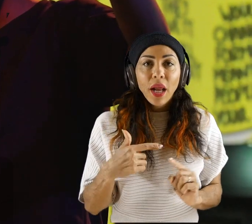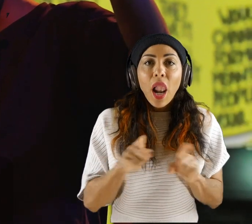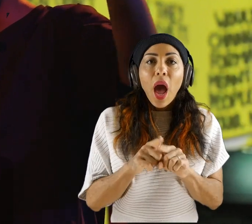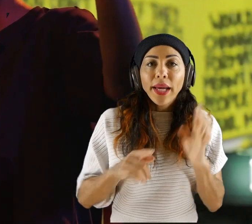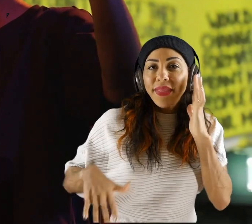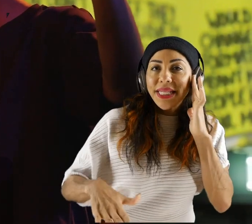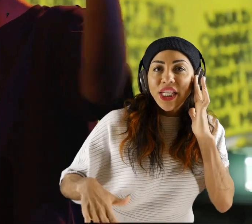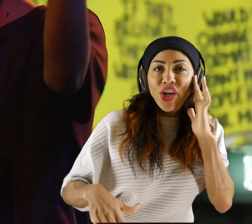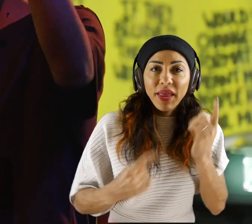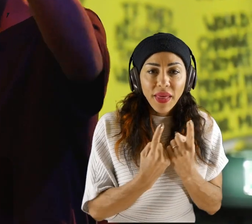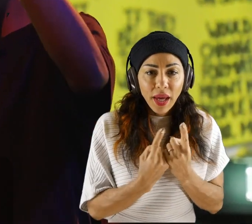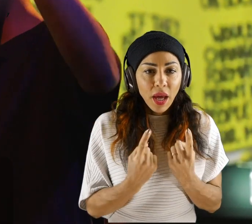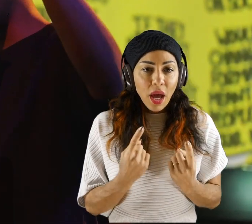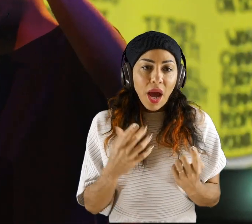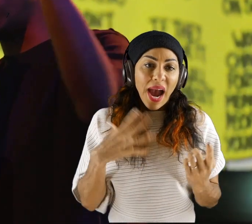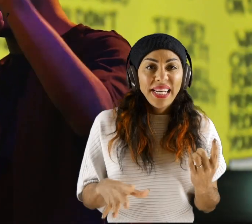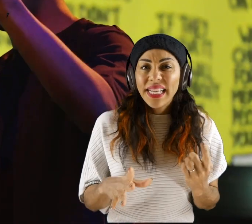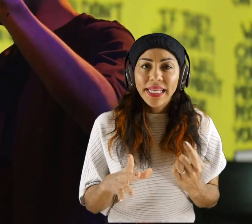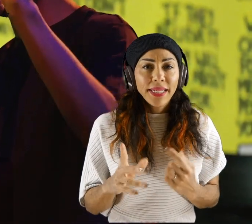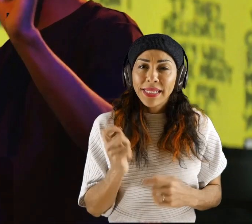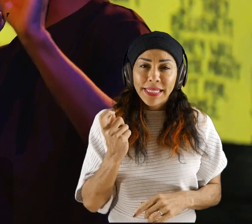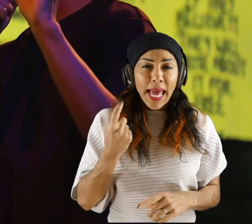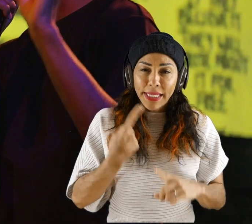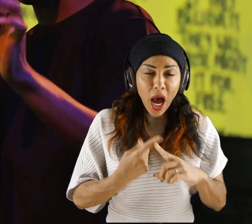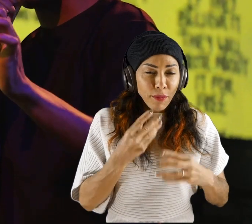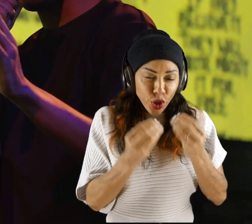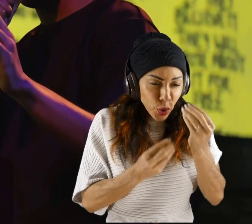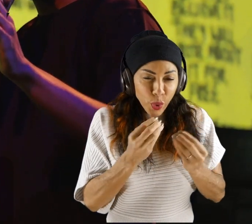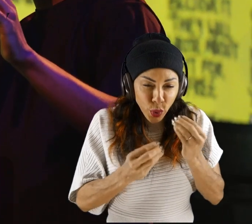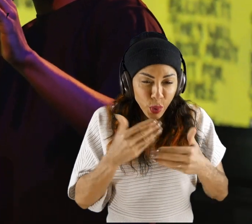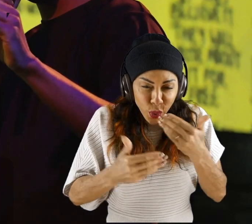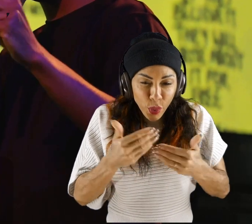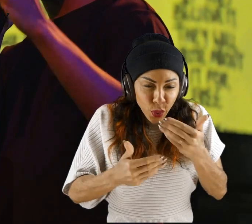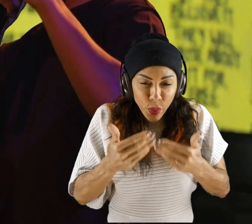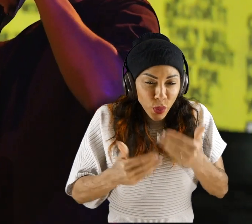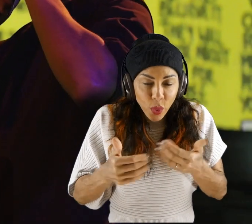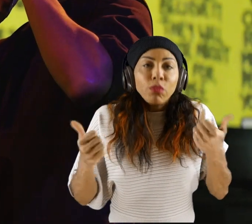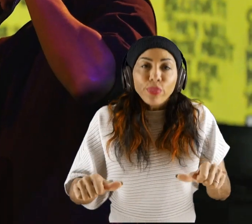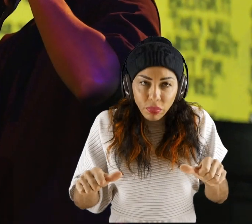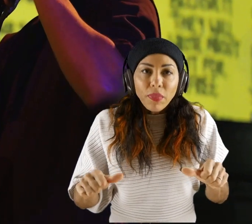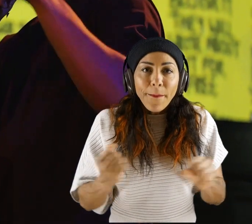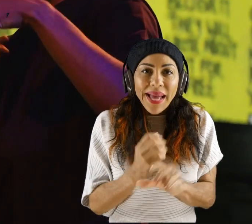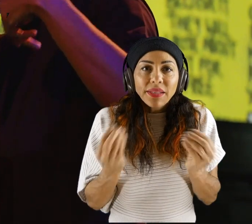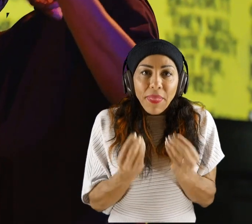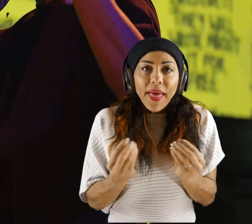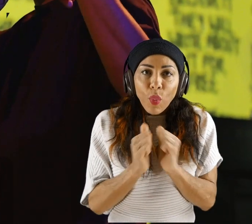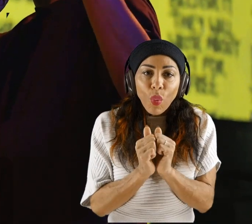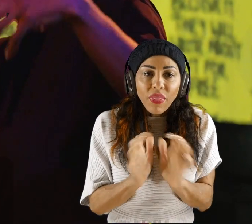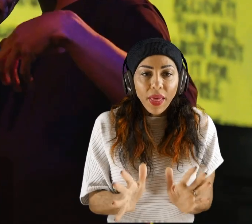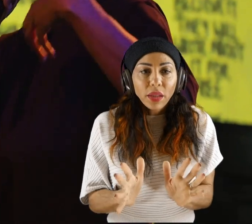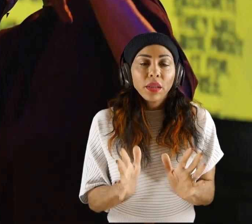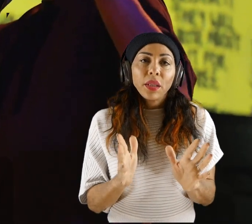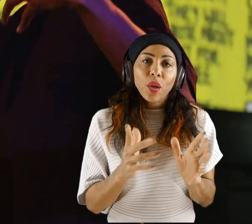thing, for example. It took me like 10 iterations just to get to something concise. You know what I mean? And with songs or